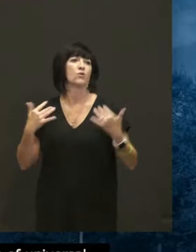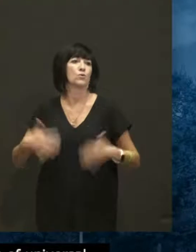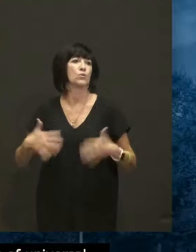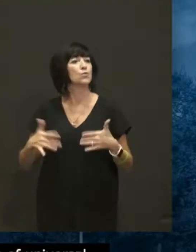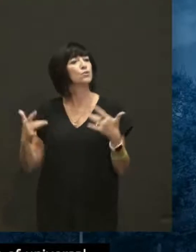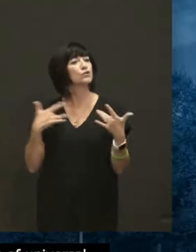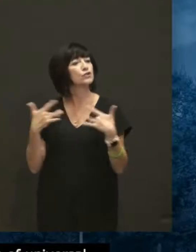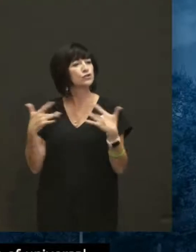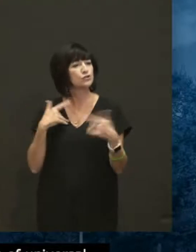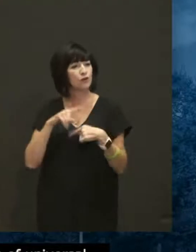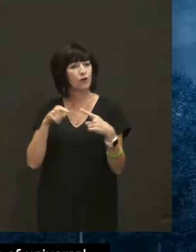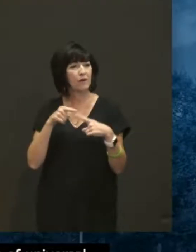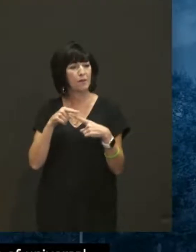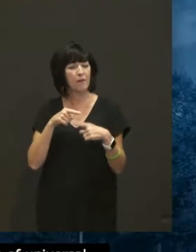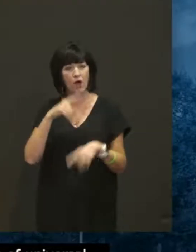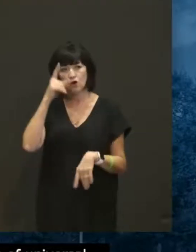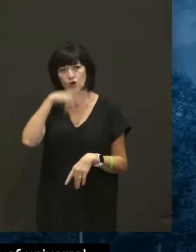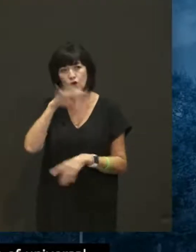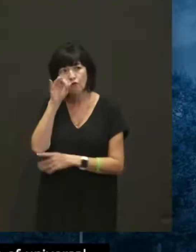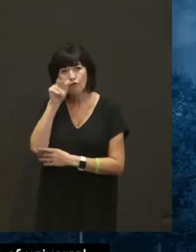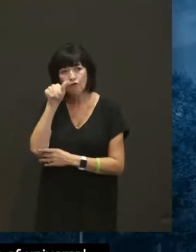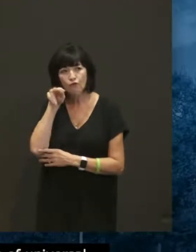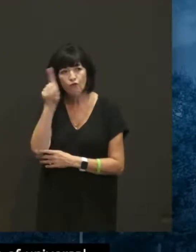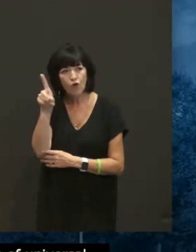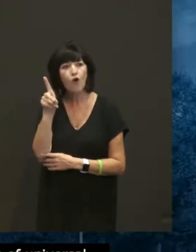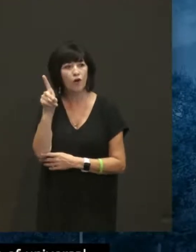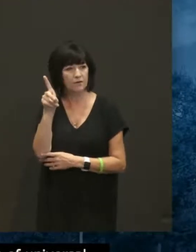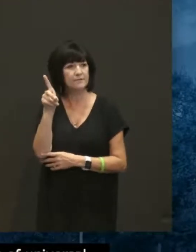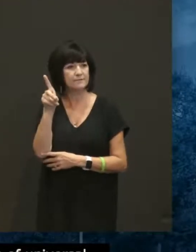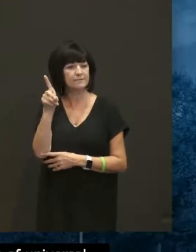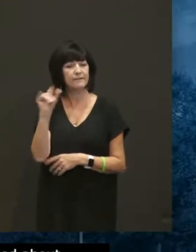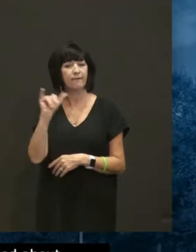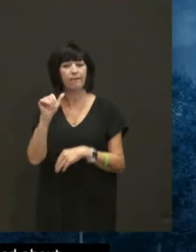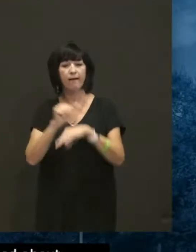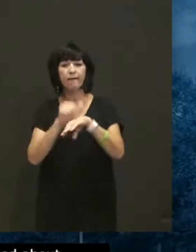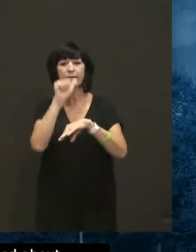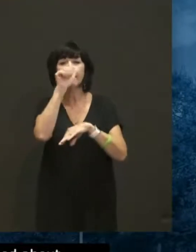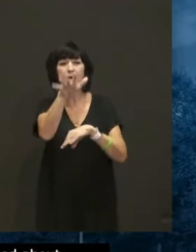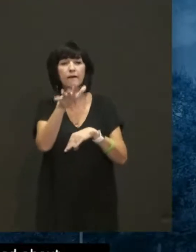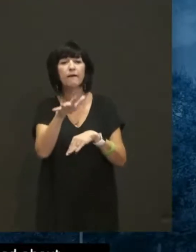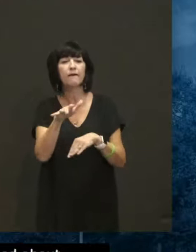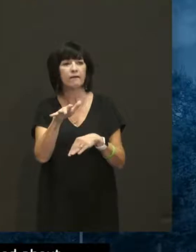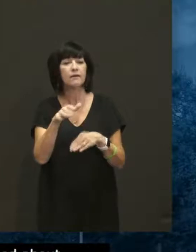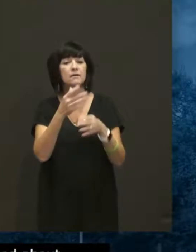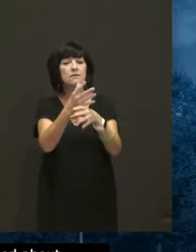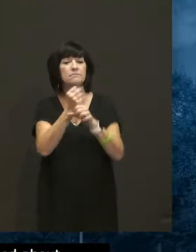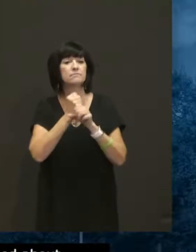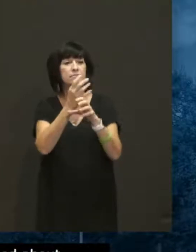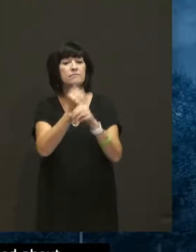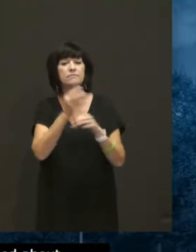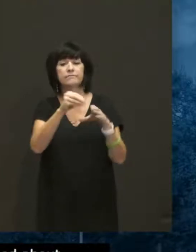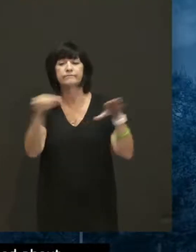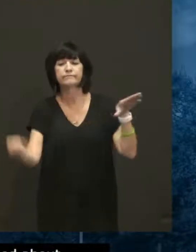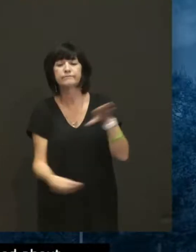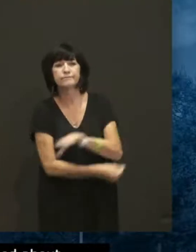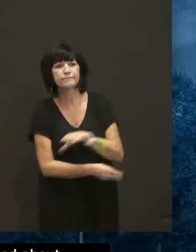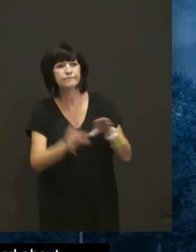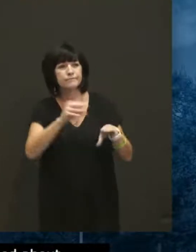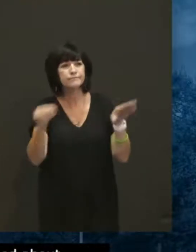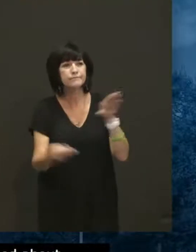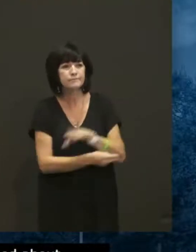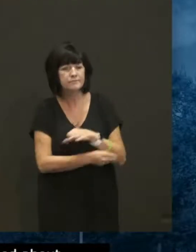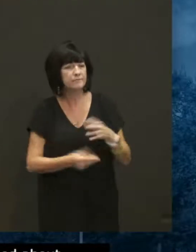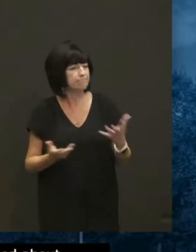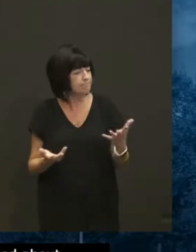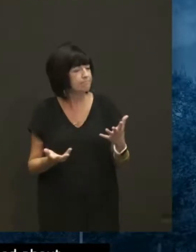about voter fraud as a result of absentee and mail-in ballots becoming increasingly popular. So I wanted to